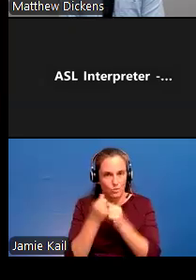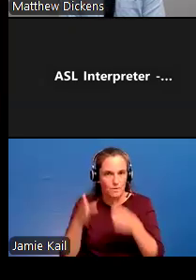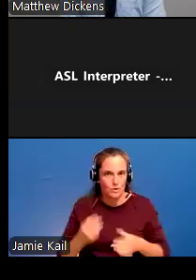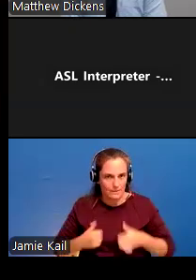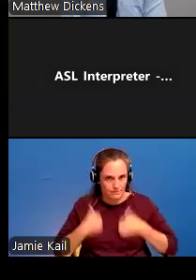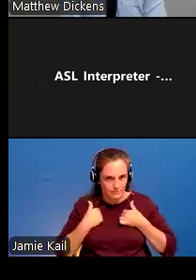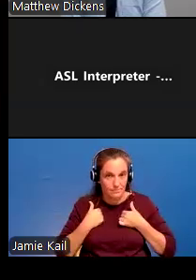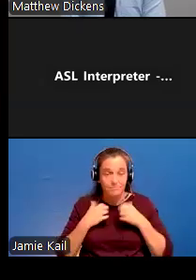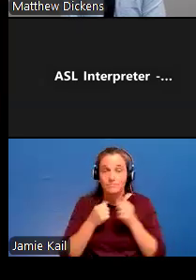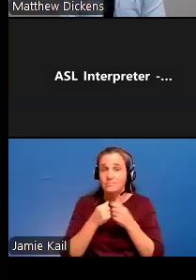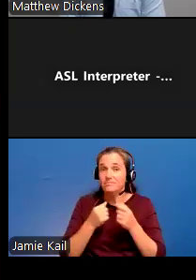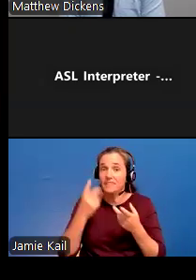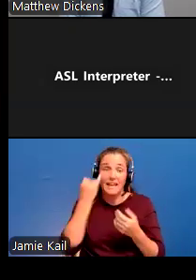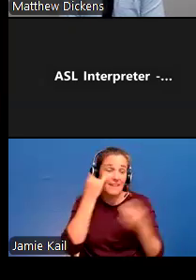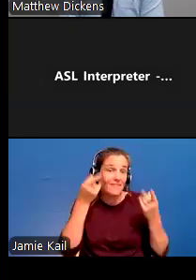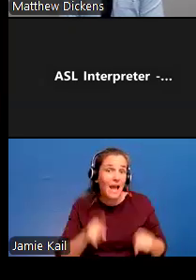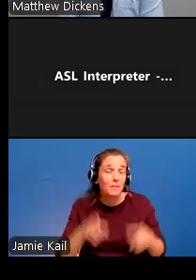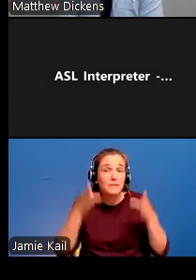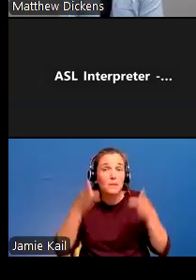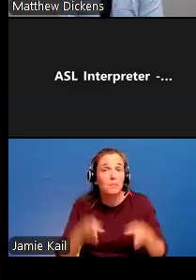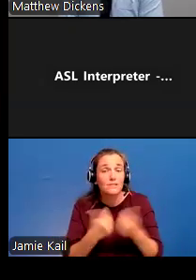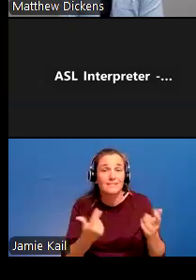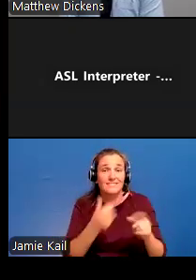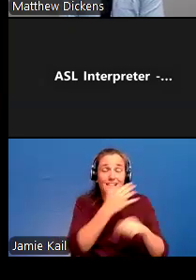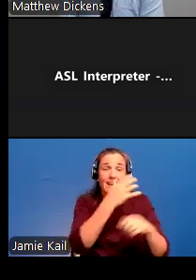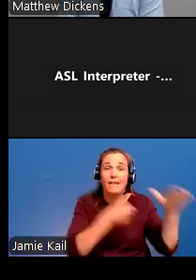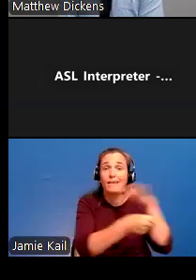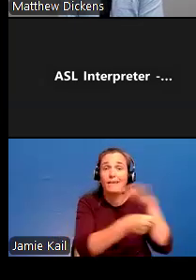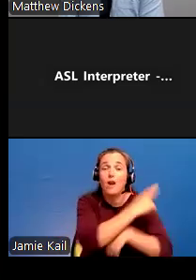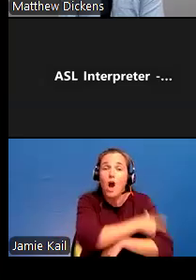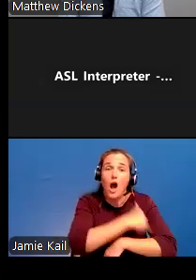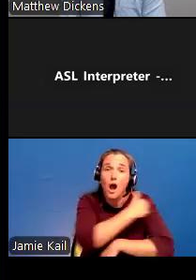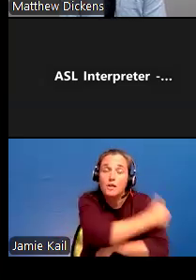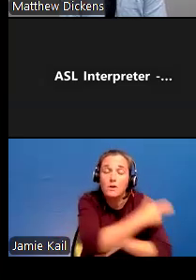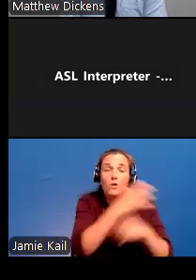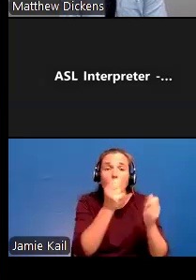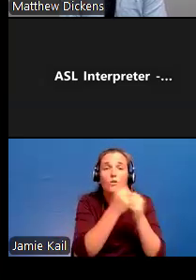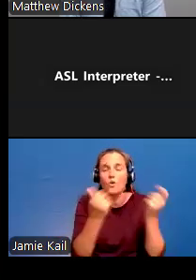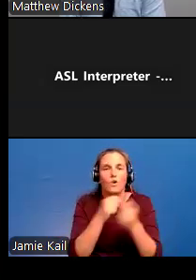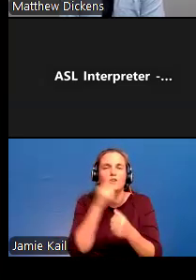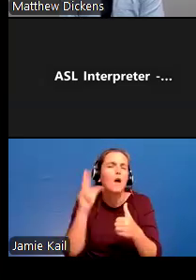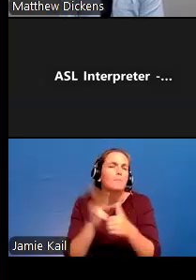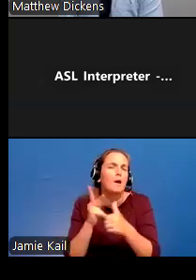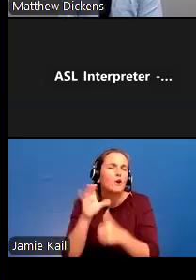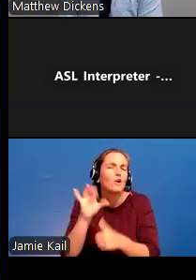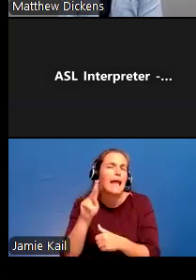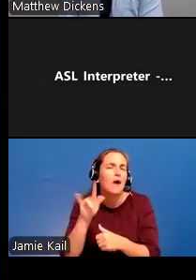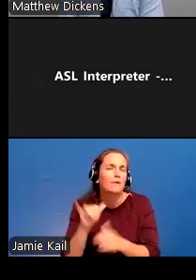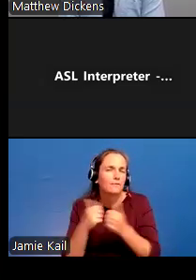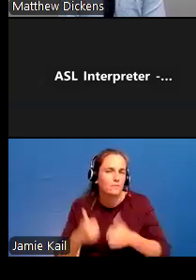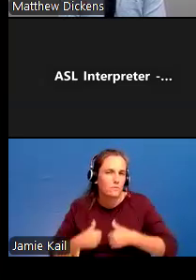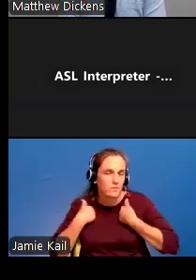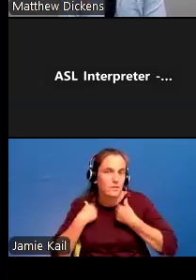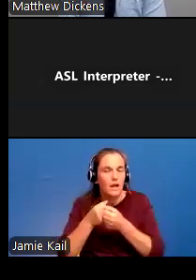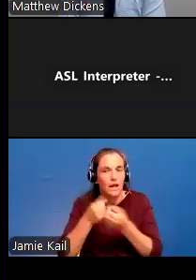if for some reason an individual is in a hospital or another setting that's not in their primary county of residence, a worker in that area will go out and make initial